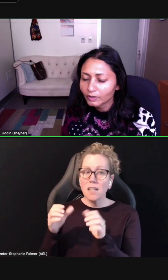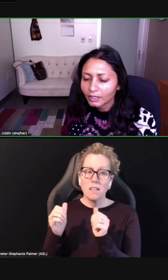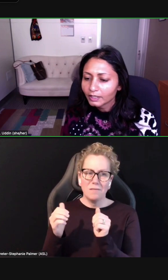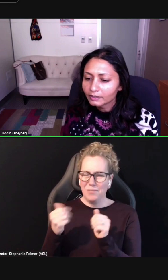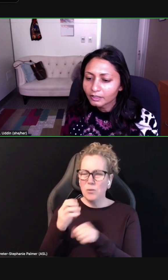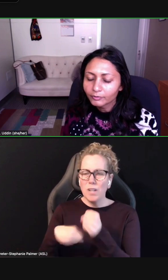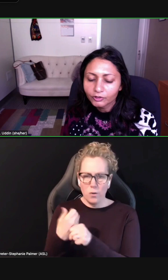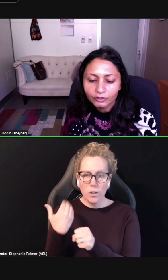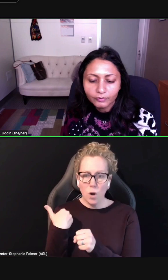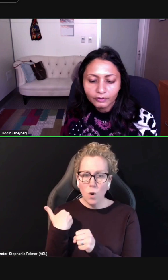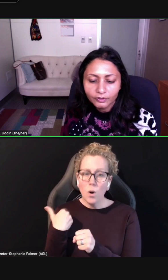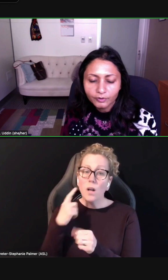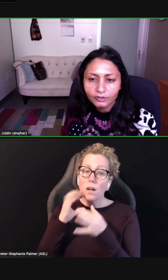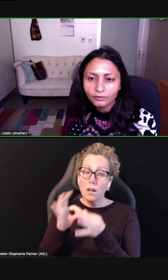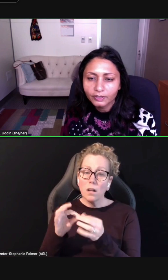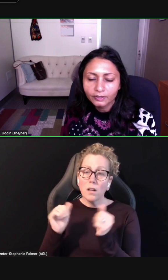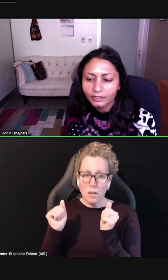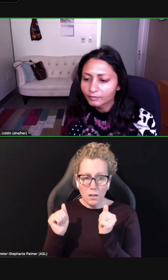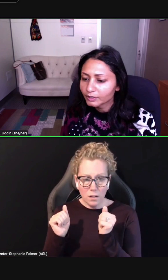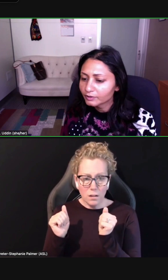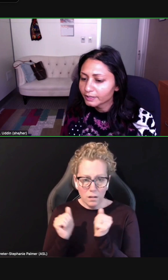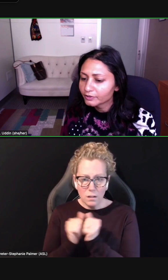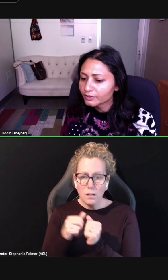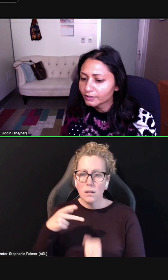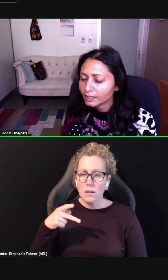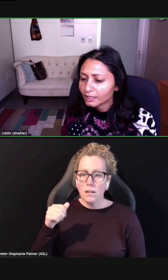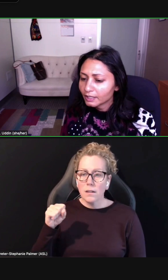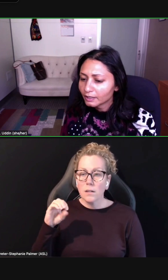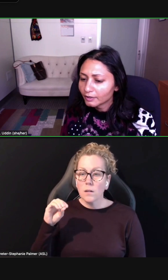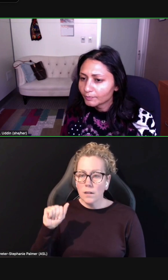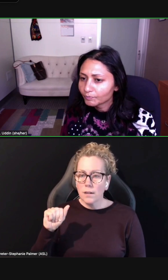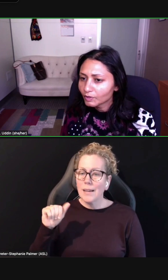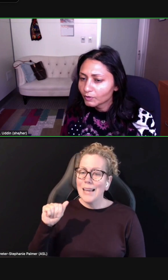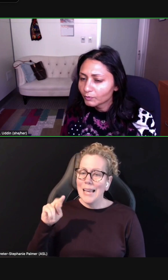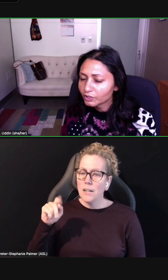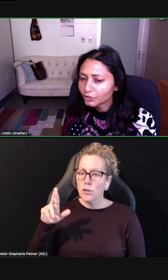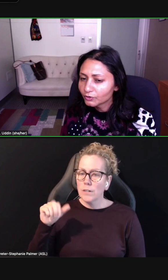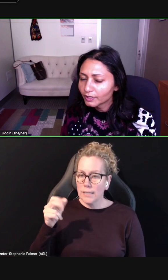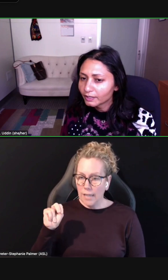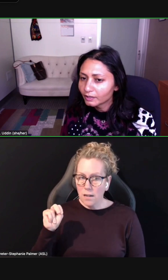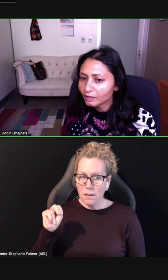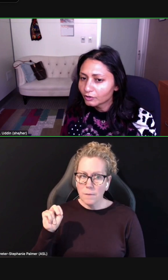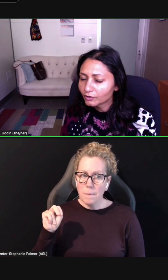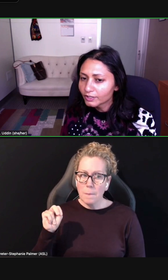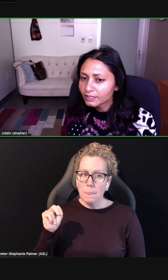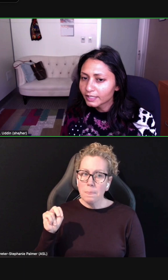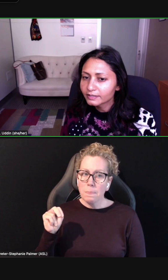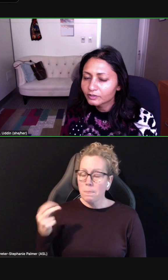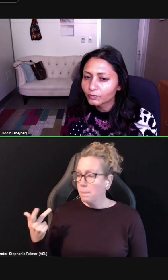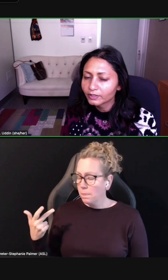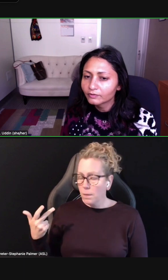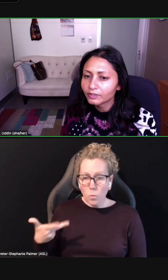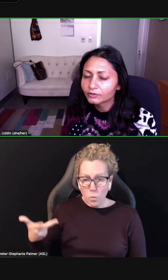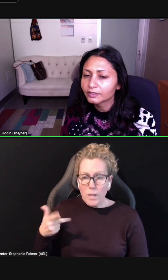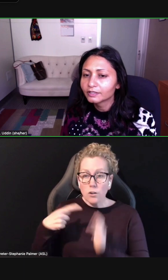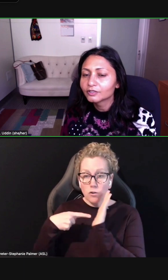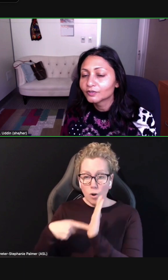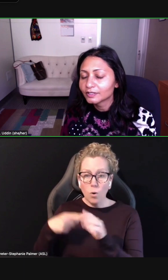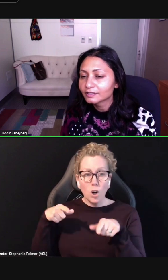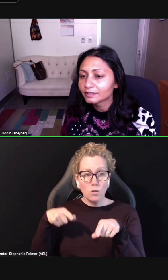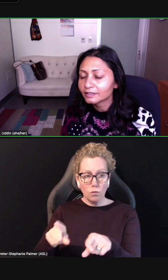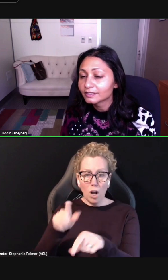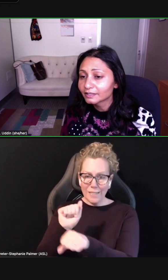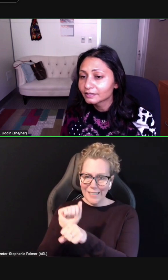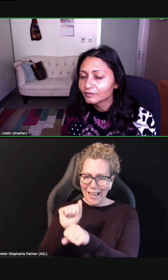years ago in collaboration with Luis Pessoa and Michael Anderson, where we showed that across tasks, when the ventral